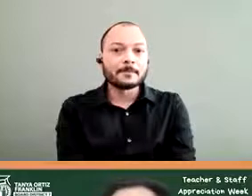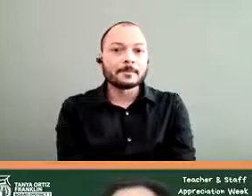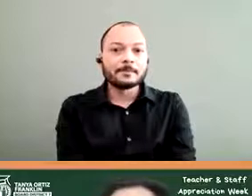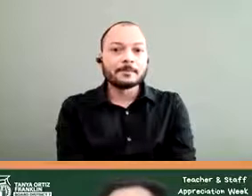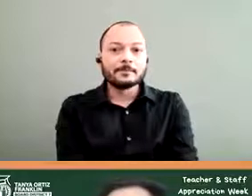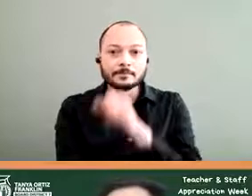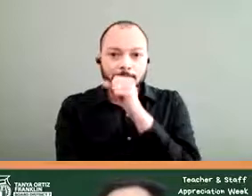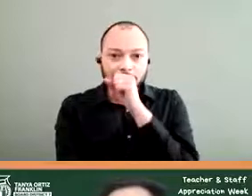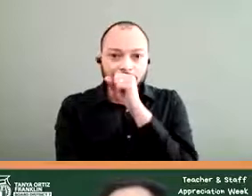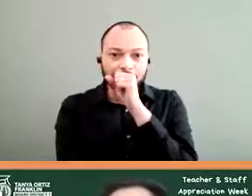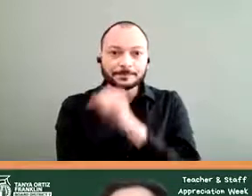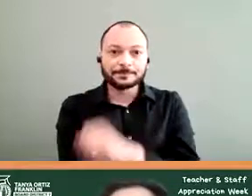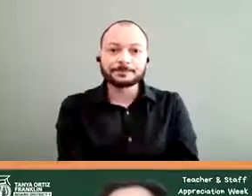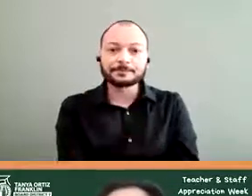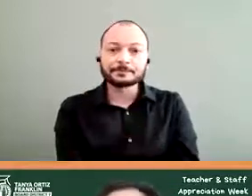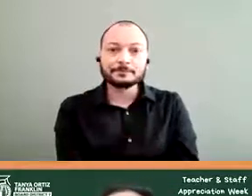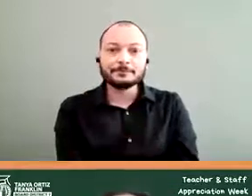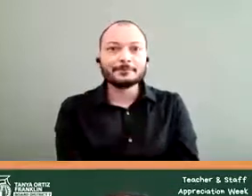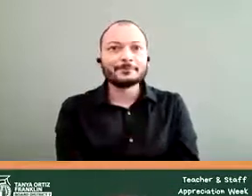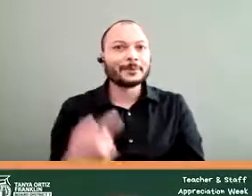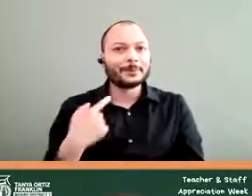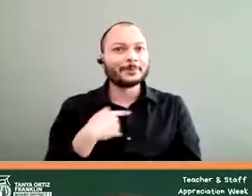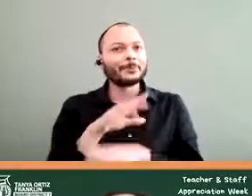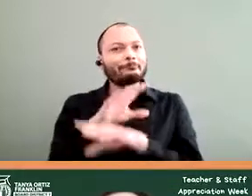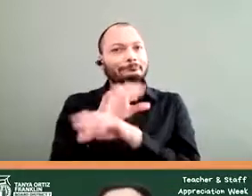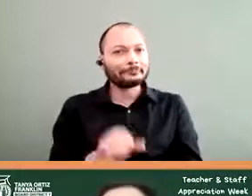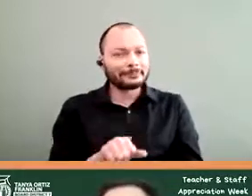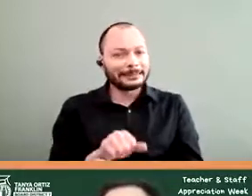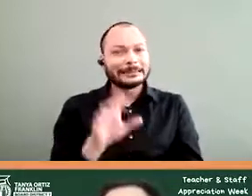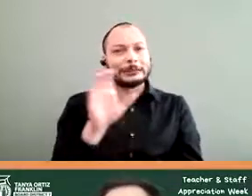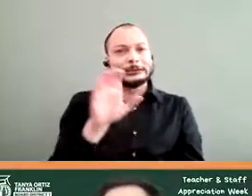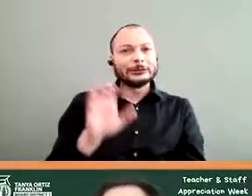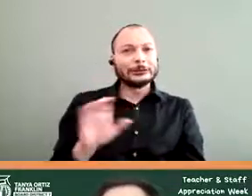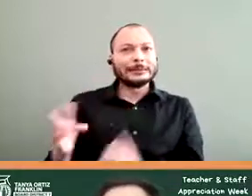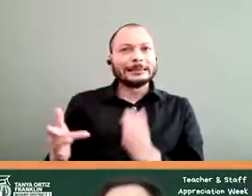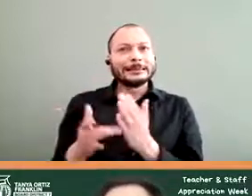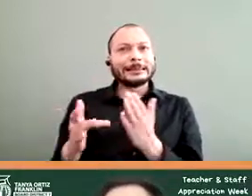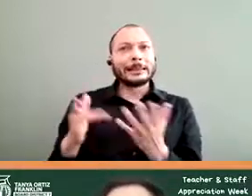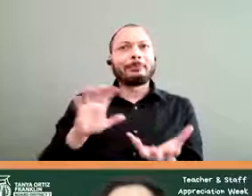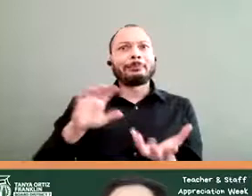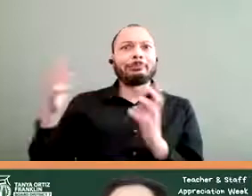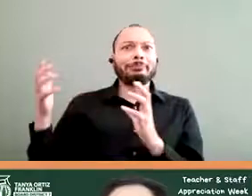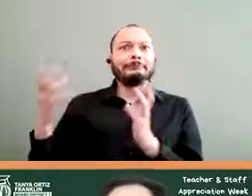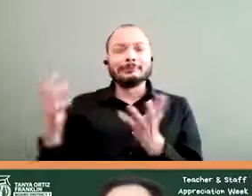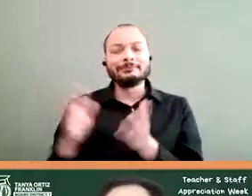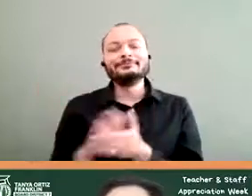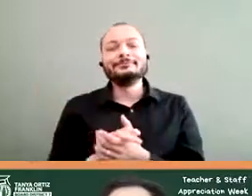Okay, we're all used to Zoom technical difficulties at this point. So